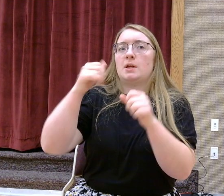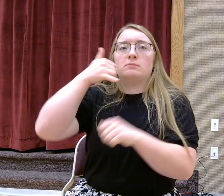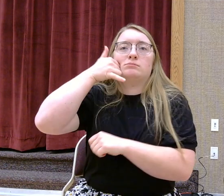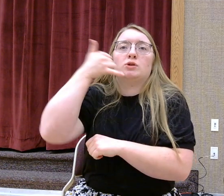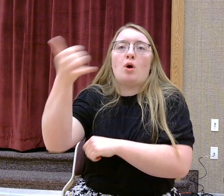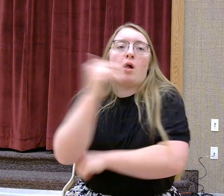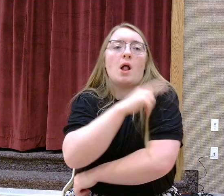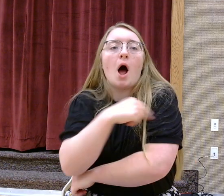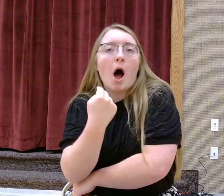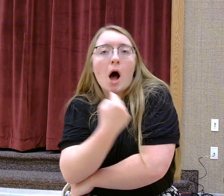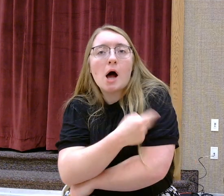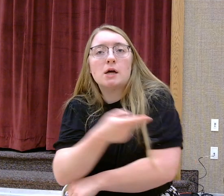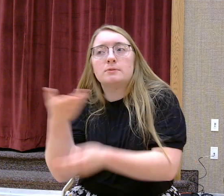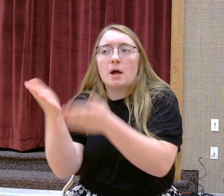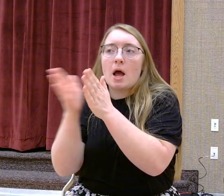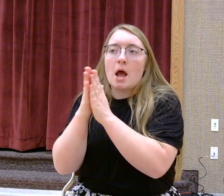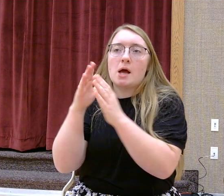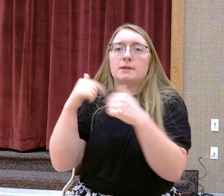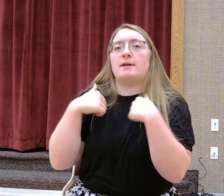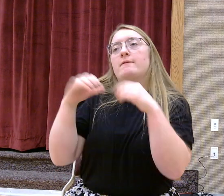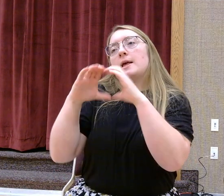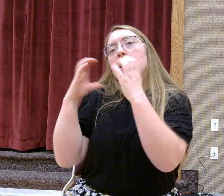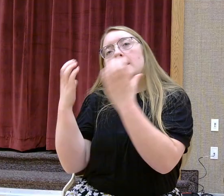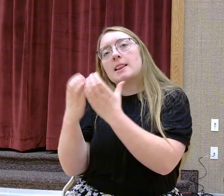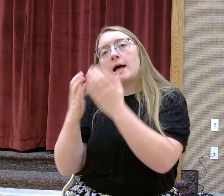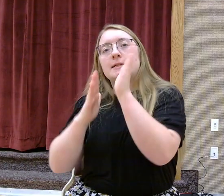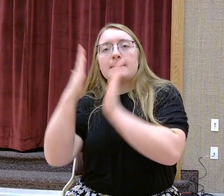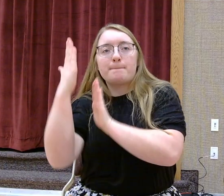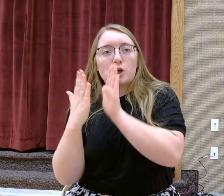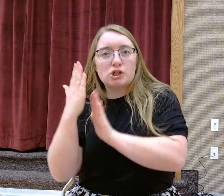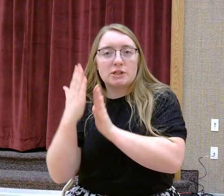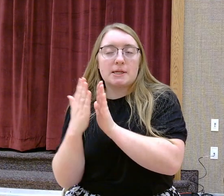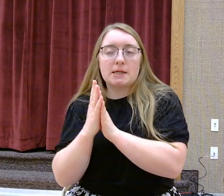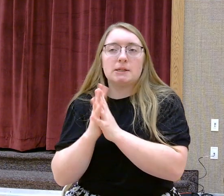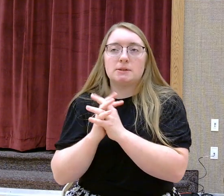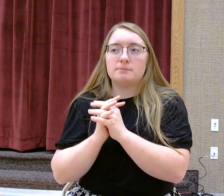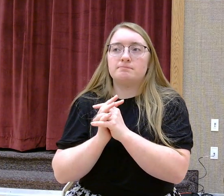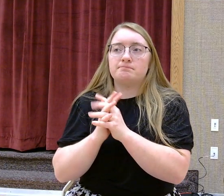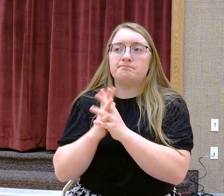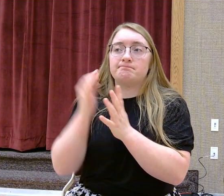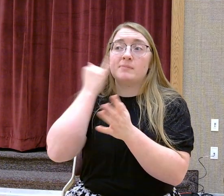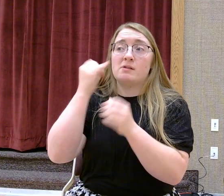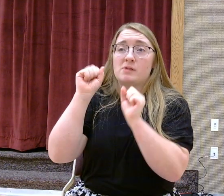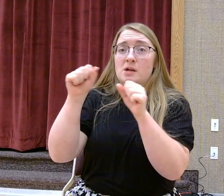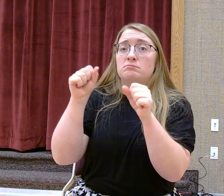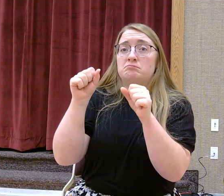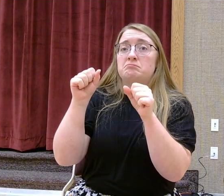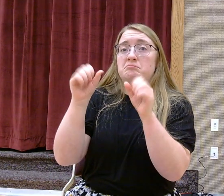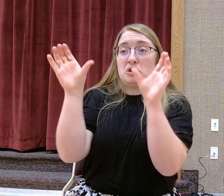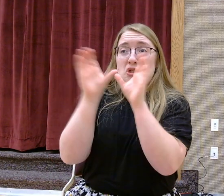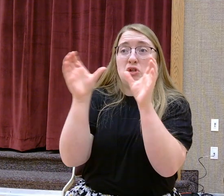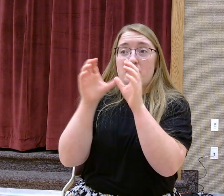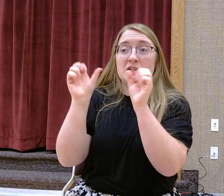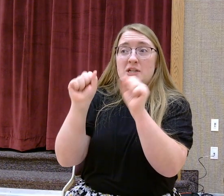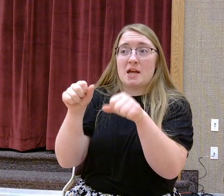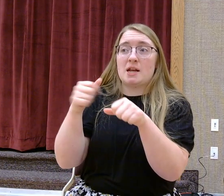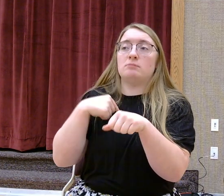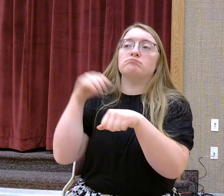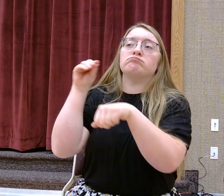have classes that they'll still do in person. But yeah, if you can go in and get that done, I would highly advise